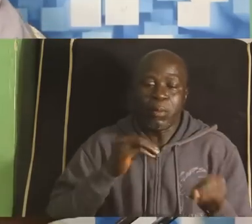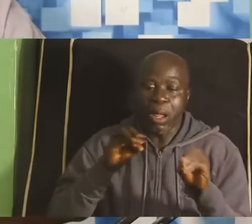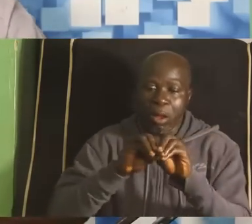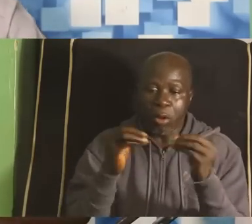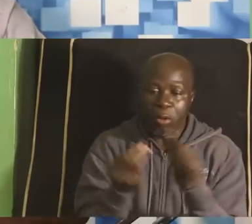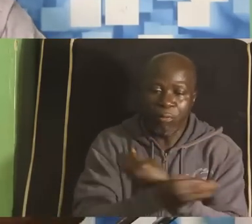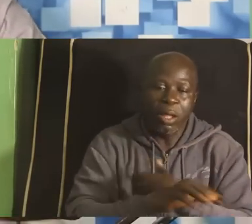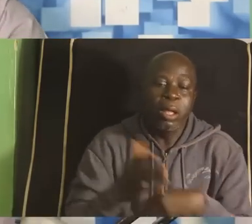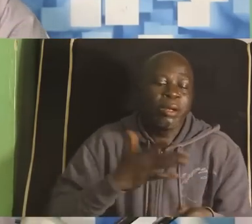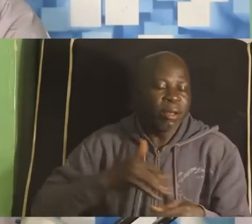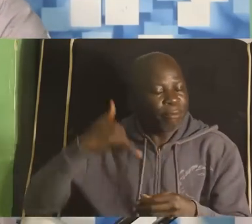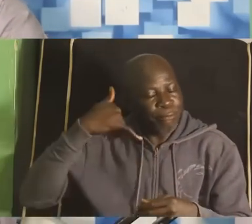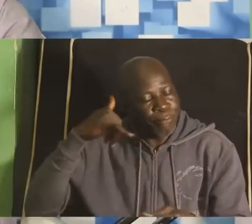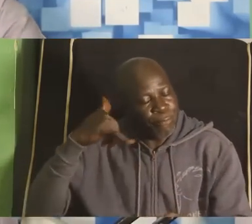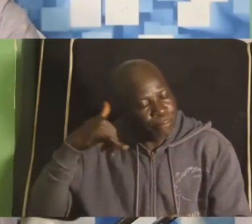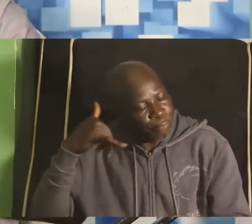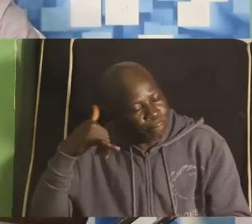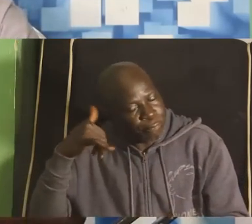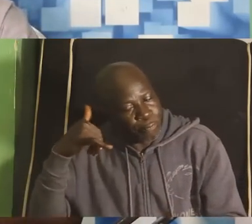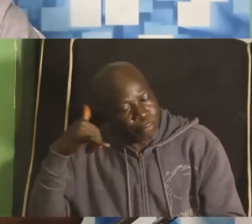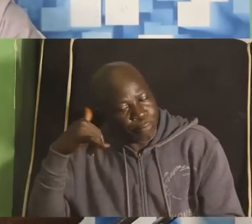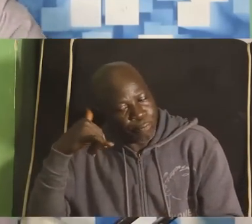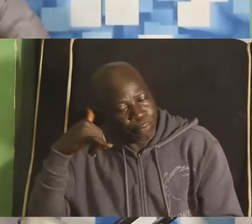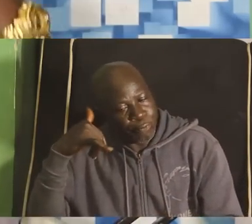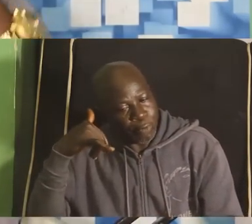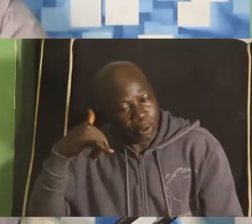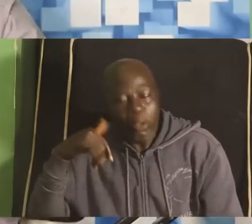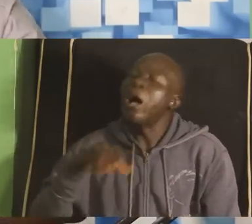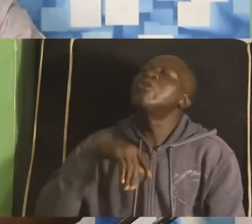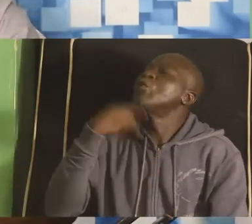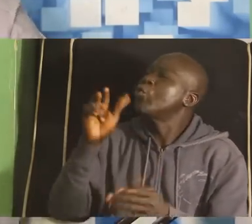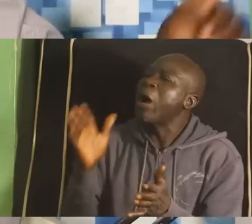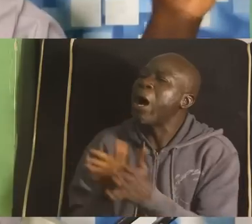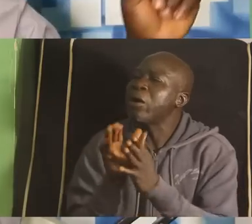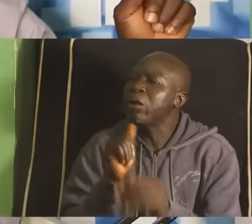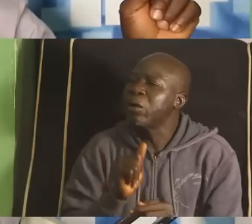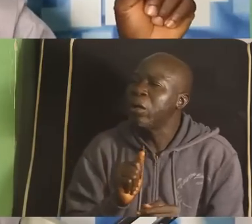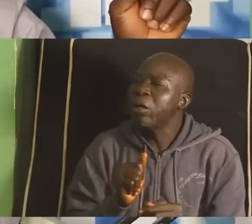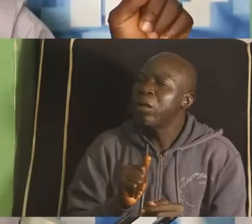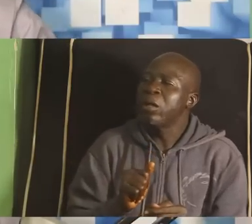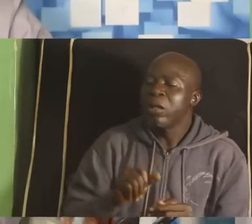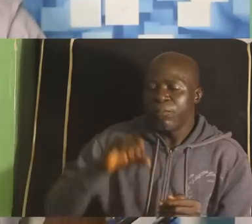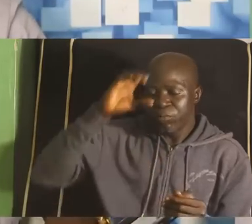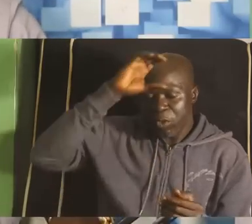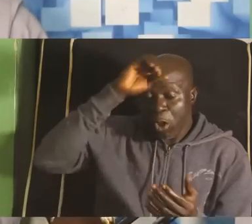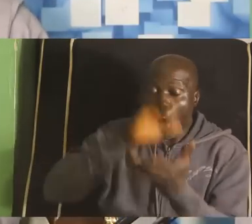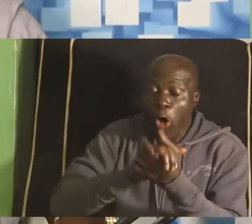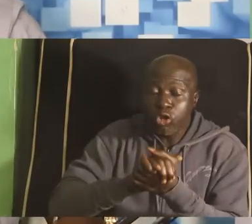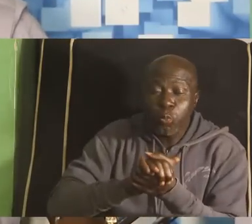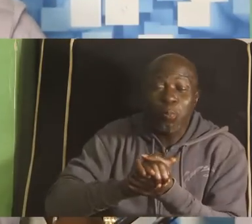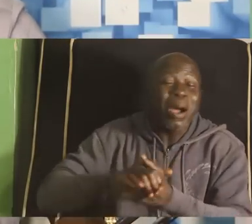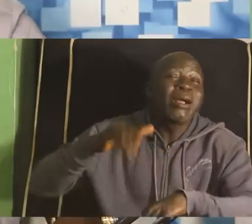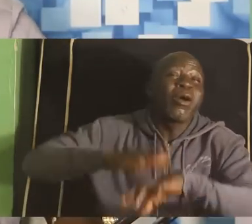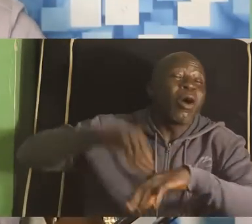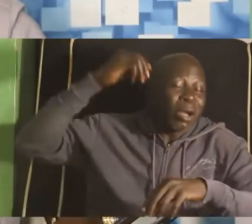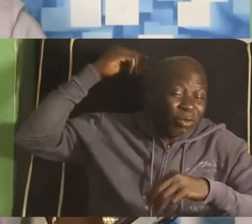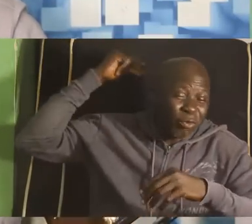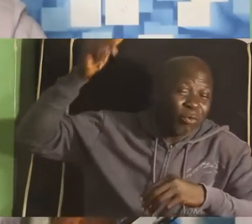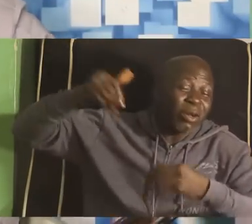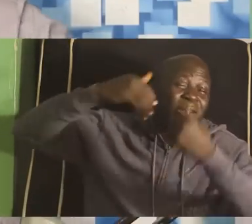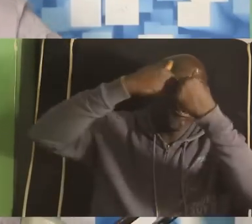if we before me, as you is calling. Oh, koe, 30 kora won. It was that other that for the past